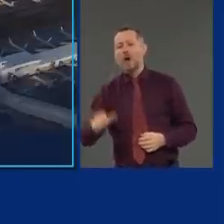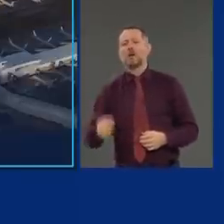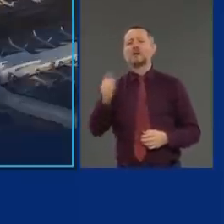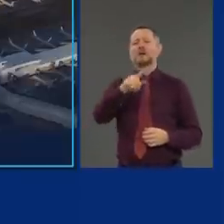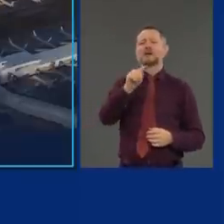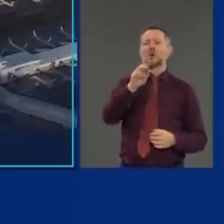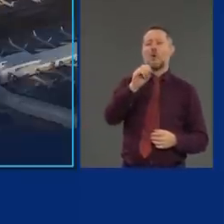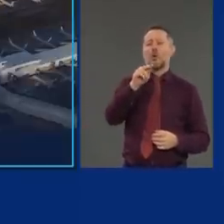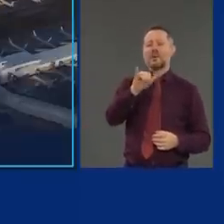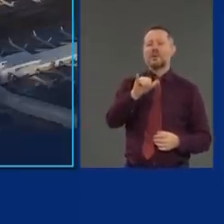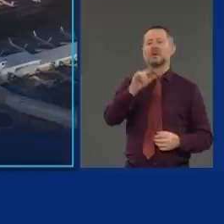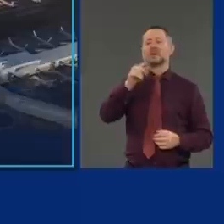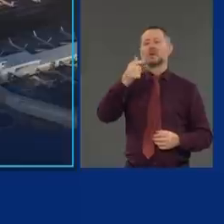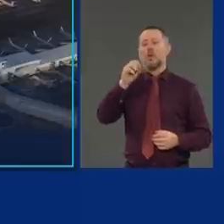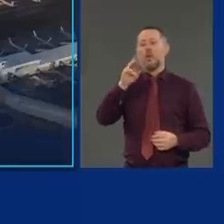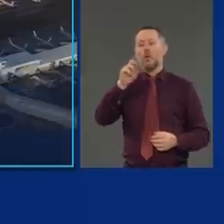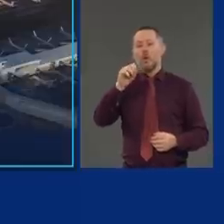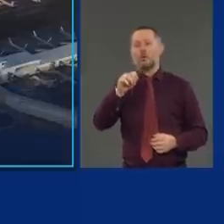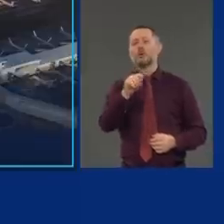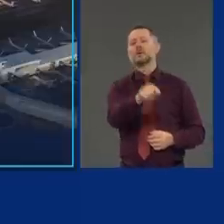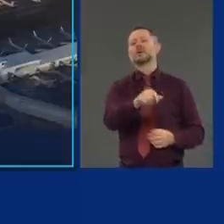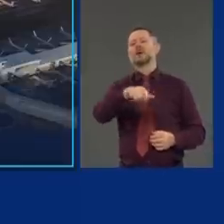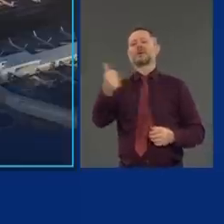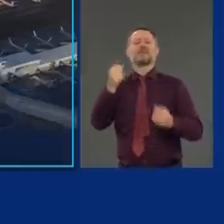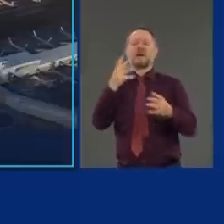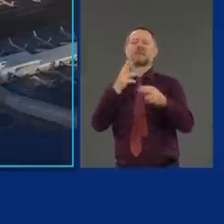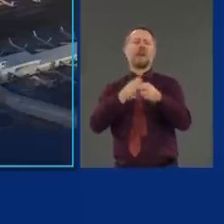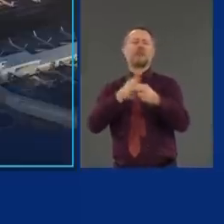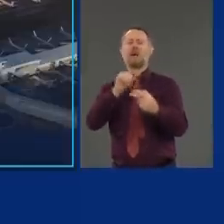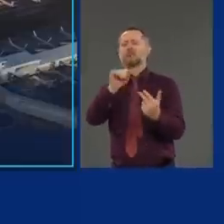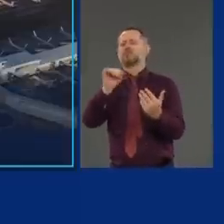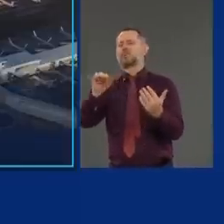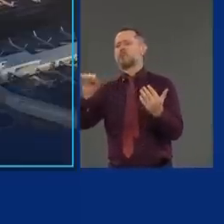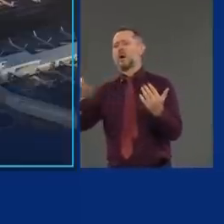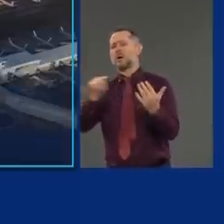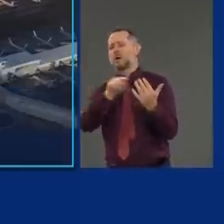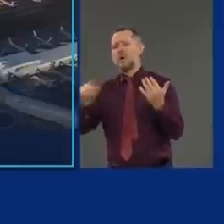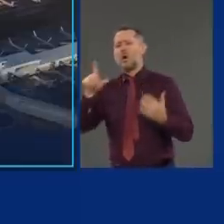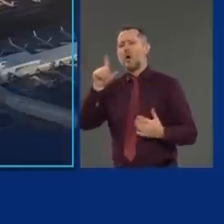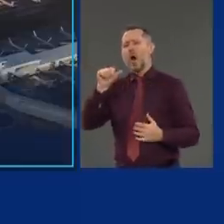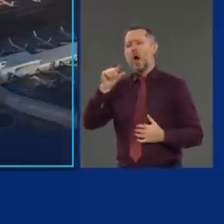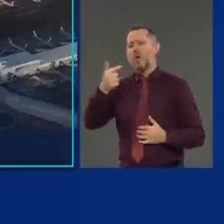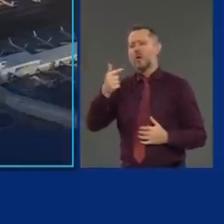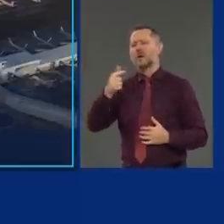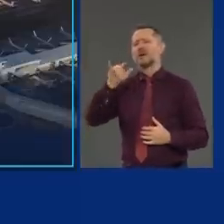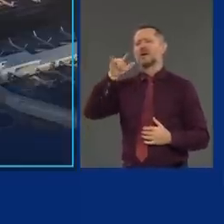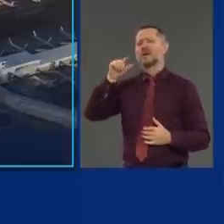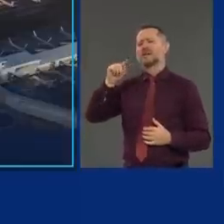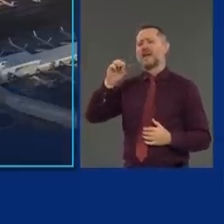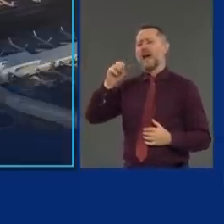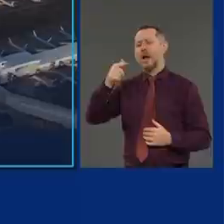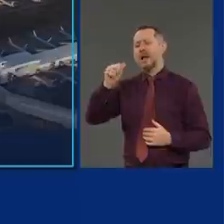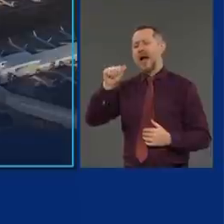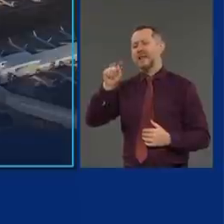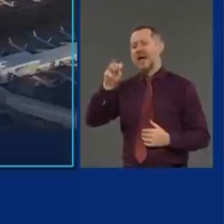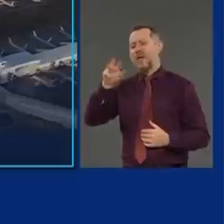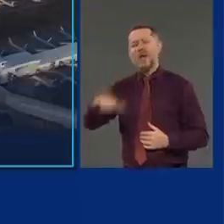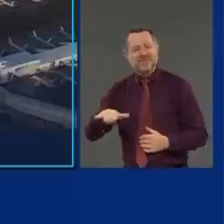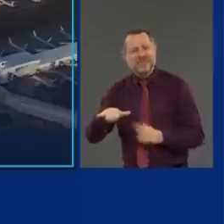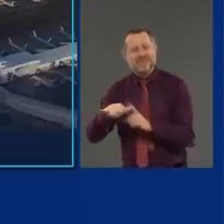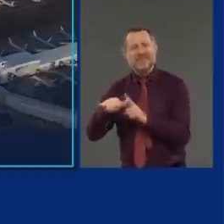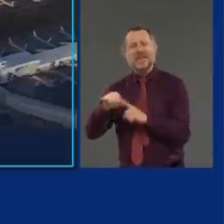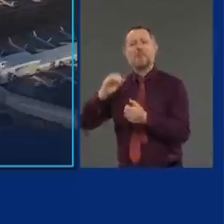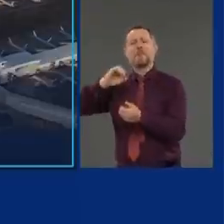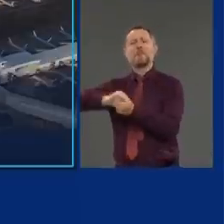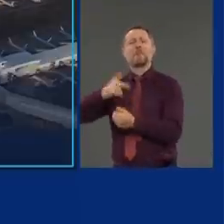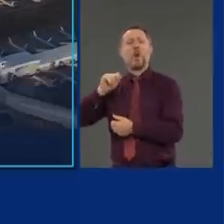of LaGuardia, and hundreds of their colleagues. To LaGuardia Gateway Partners, my deepest thanks for their enormous efforts, including their